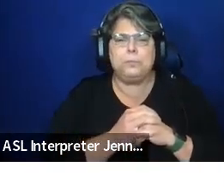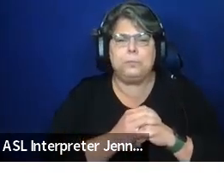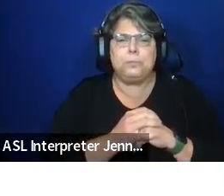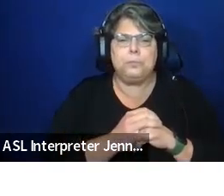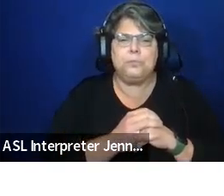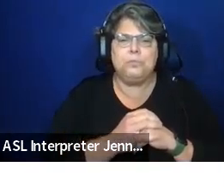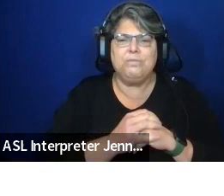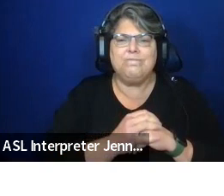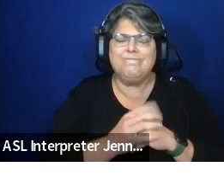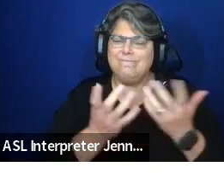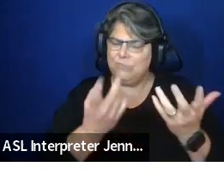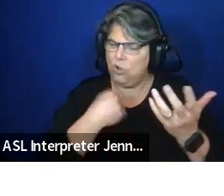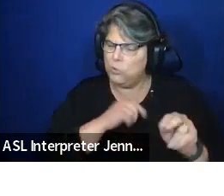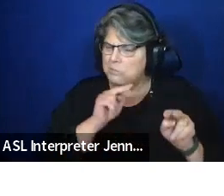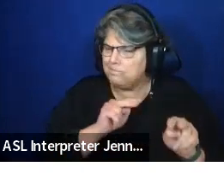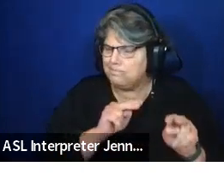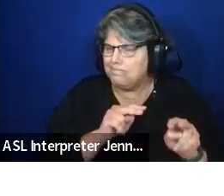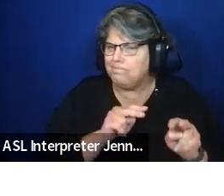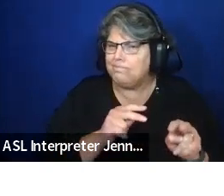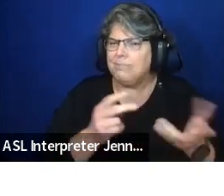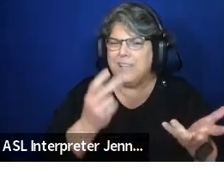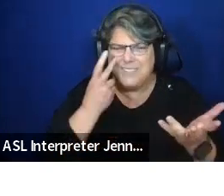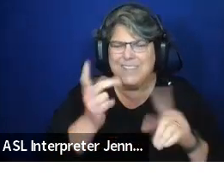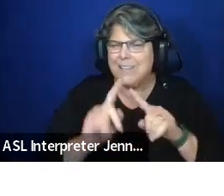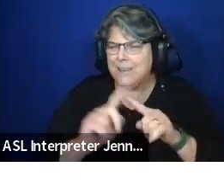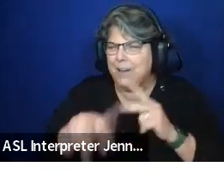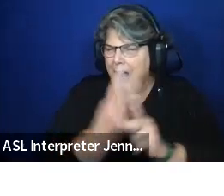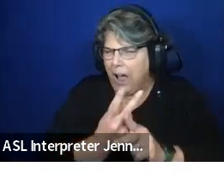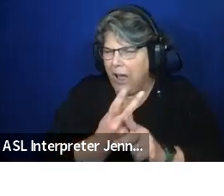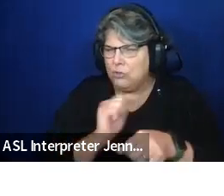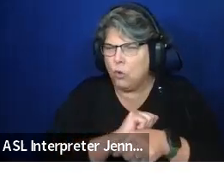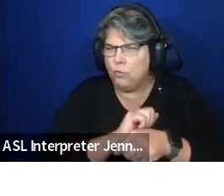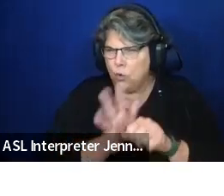And we continue to track COVID-19 variants.